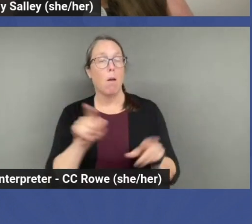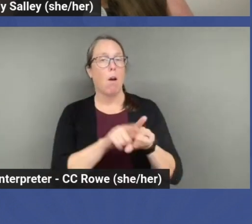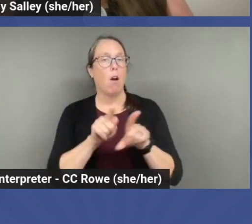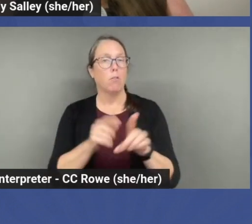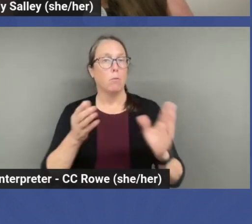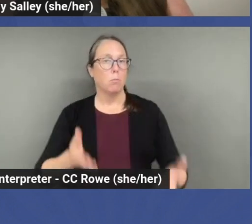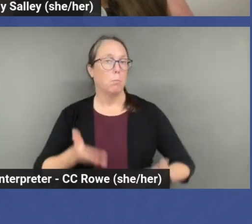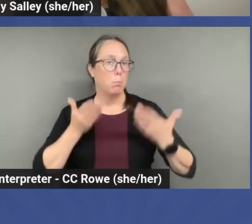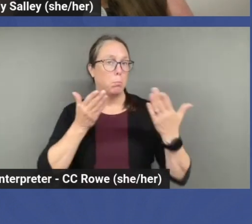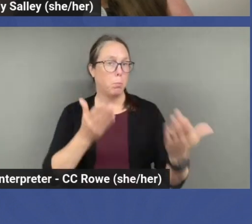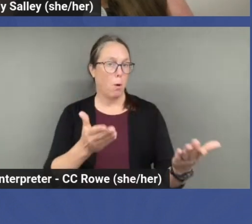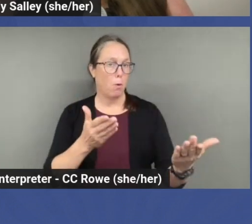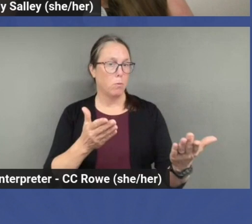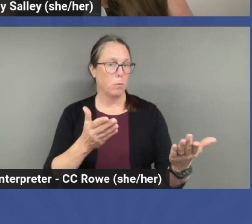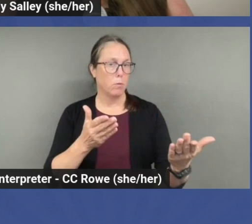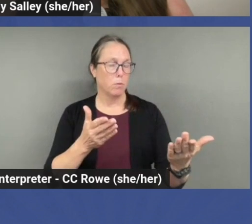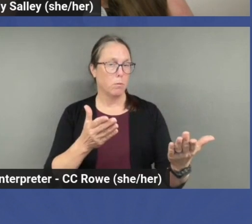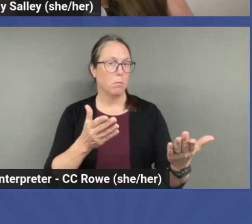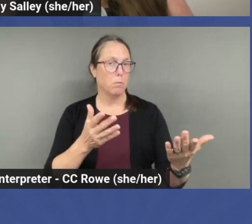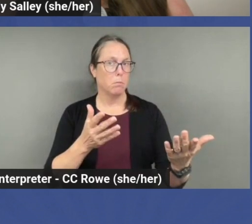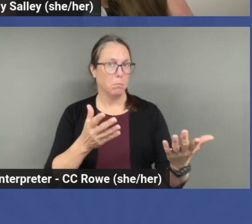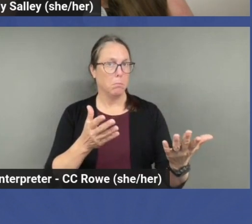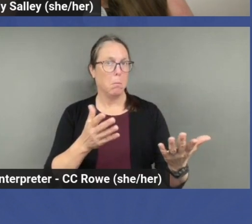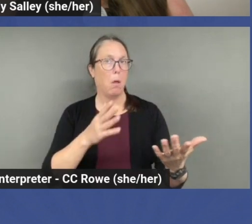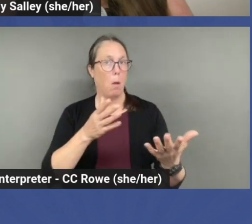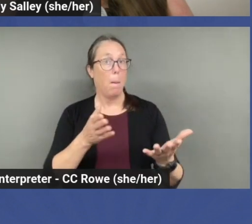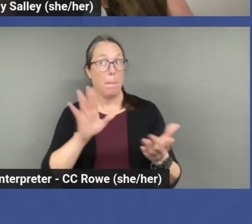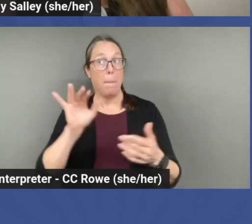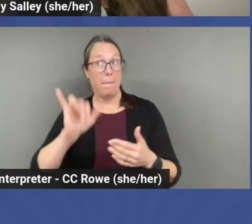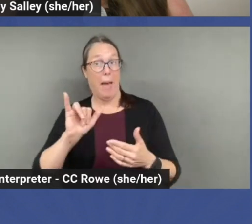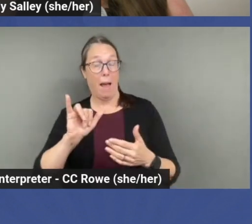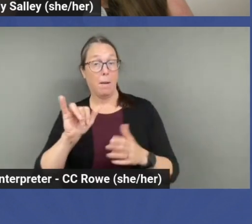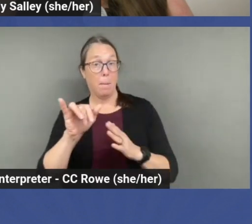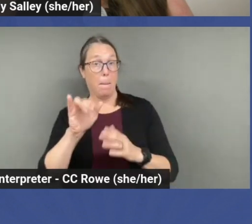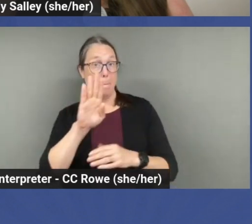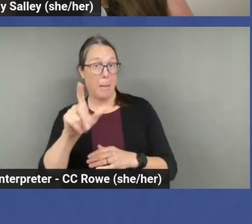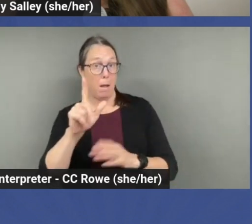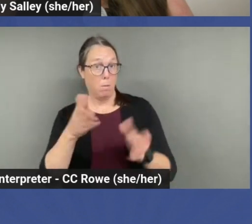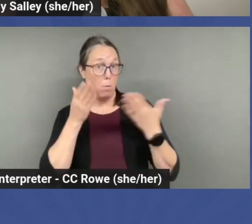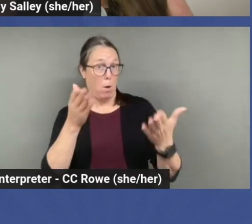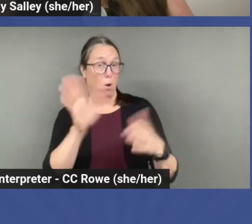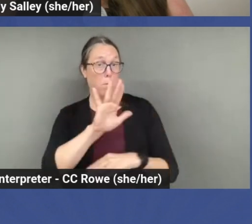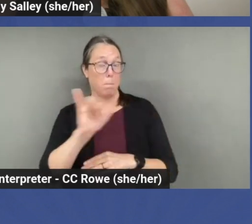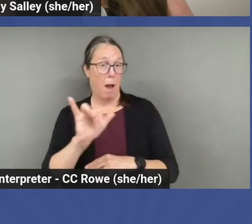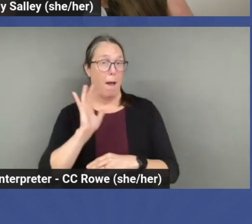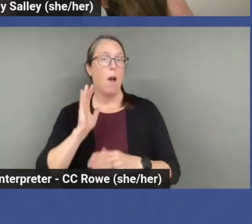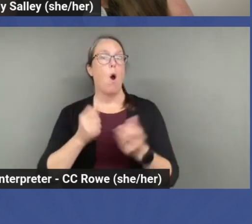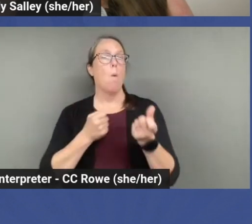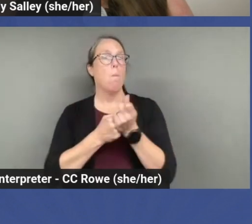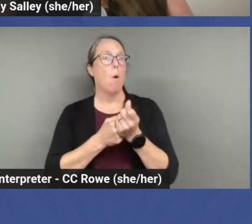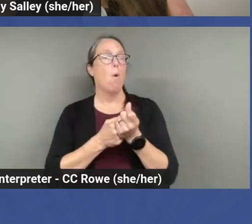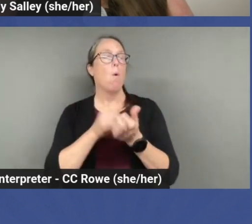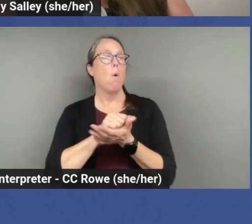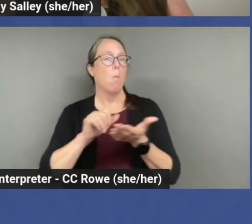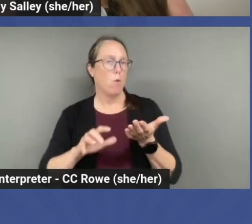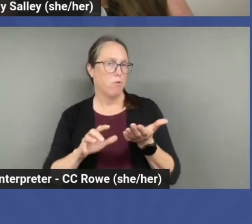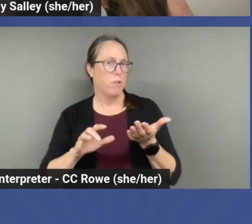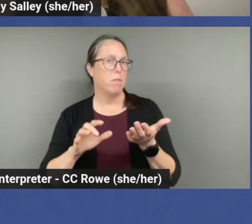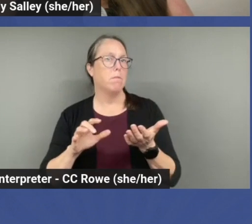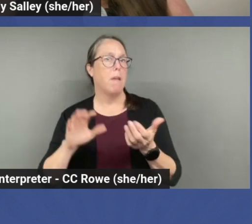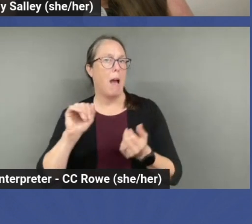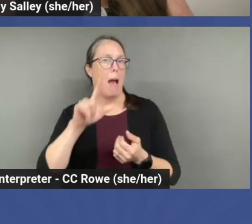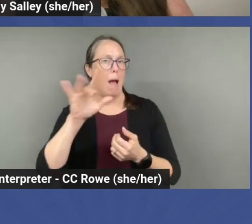proposed by a pro-abortion politician, one of our allies, is a little more poignant and